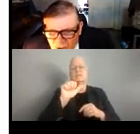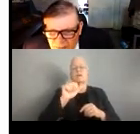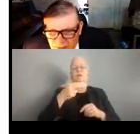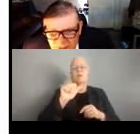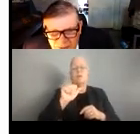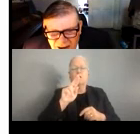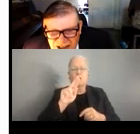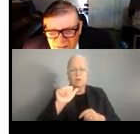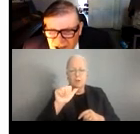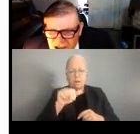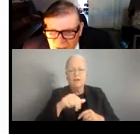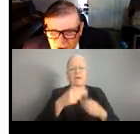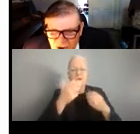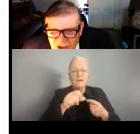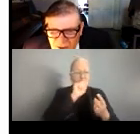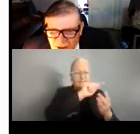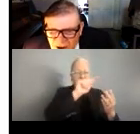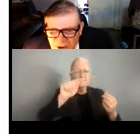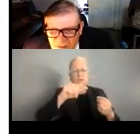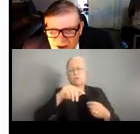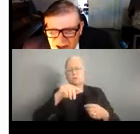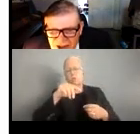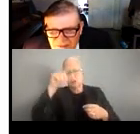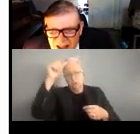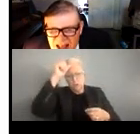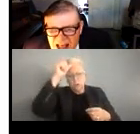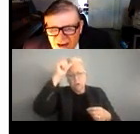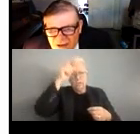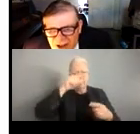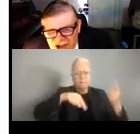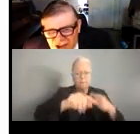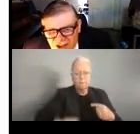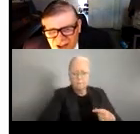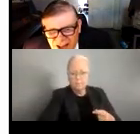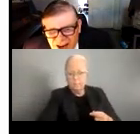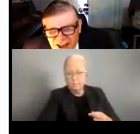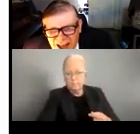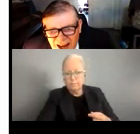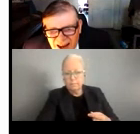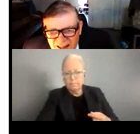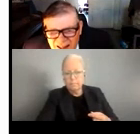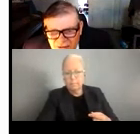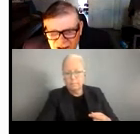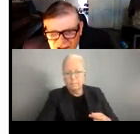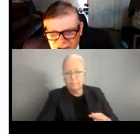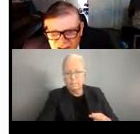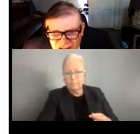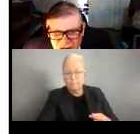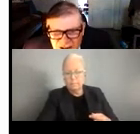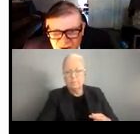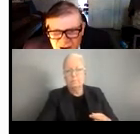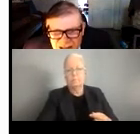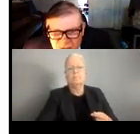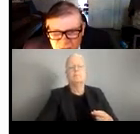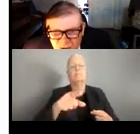although quite big by population, are much smaller than they were by population. And the interesting thing here, again, Russia